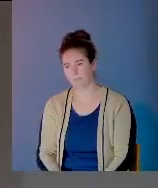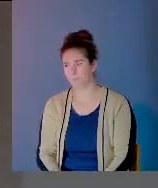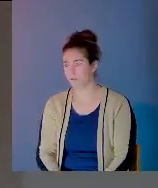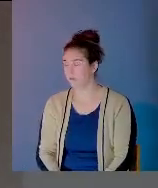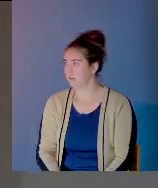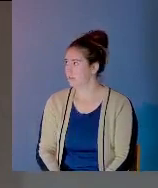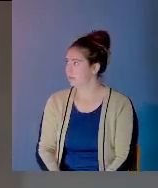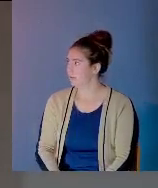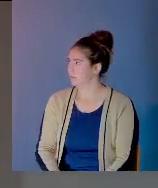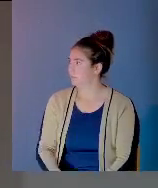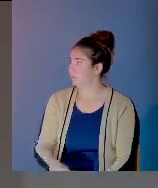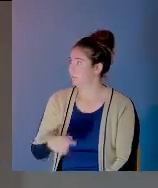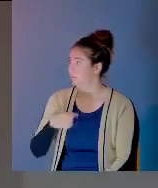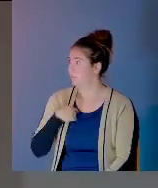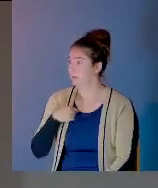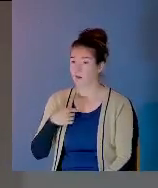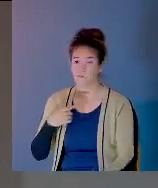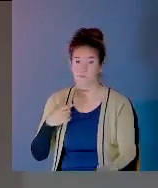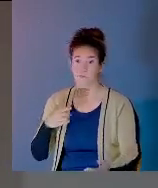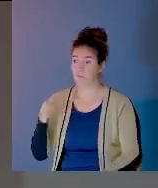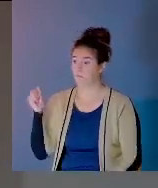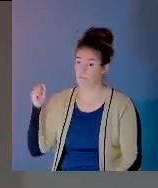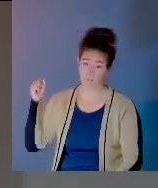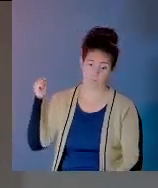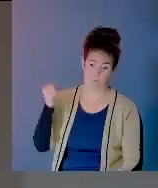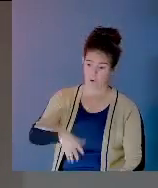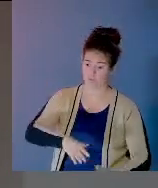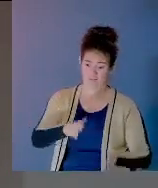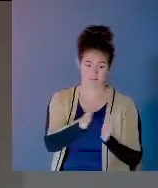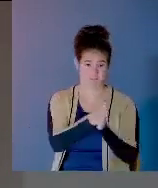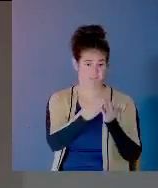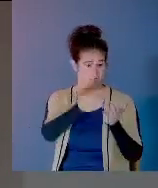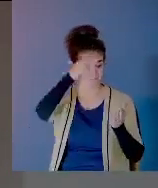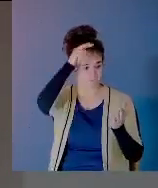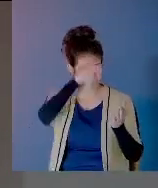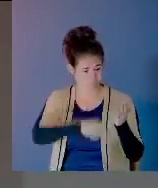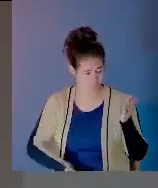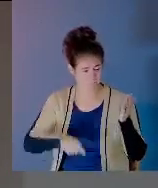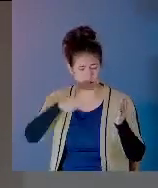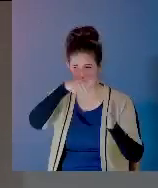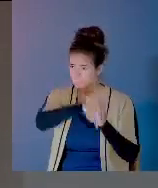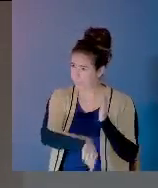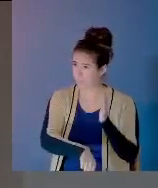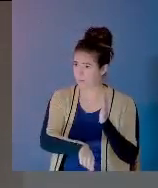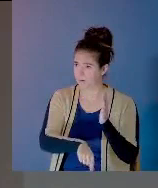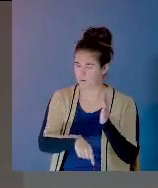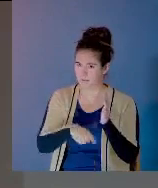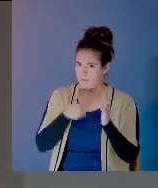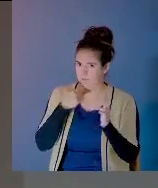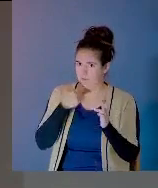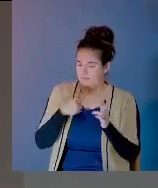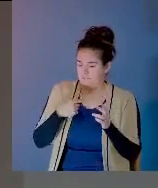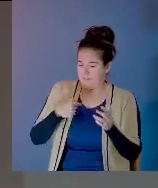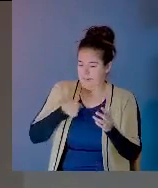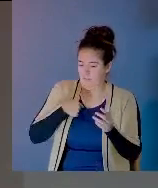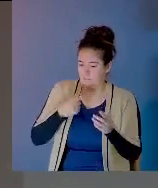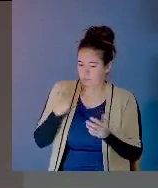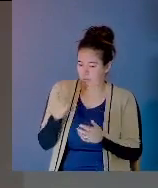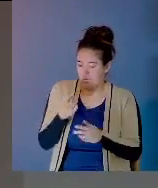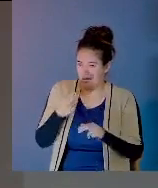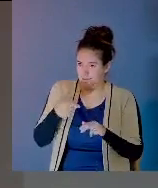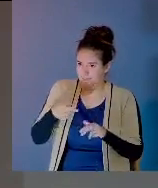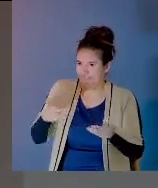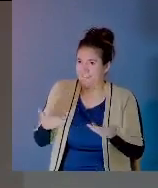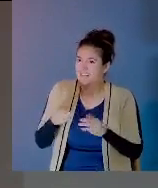right away, like in a short period that I was here. And I had a brother, James, from Christian Life all